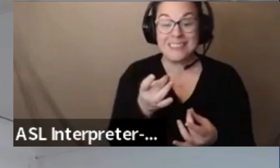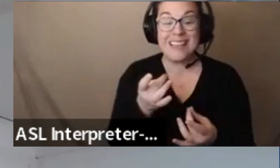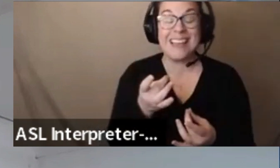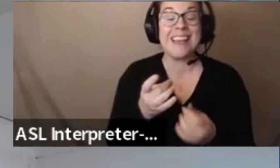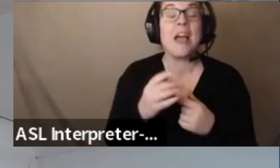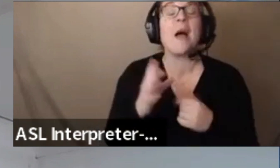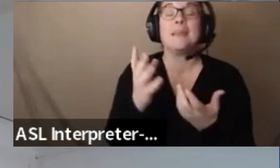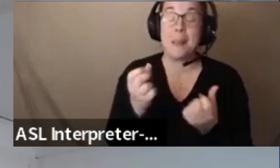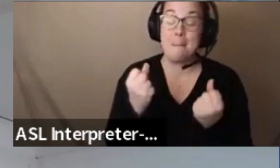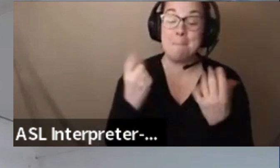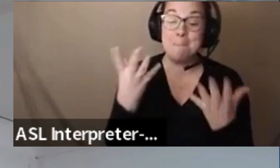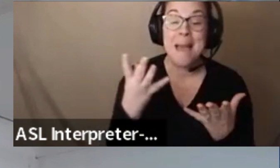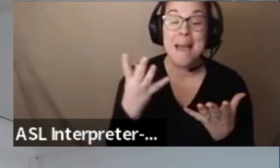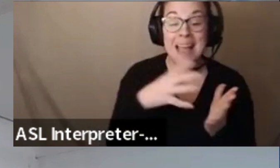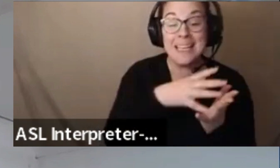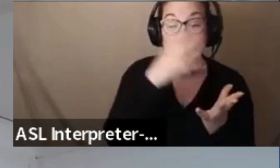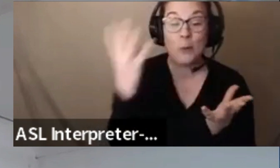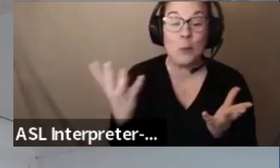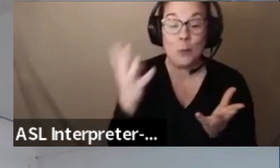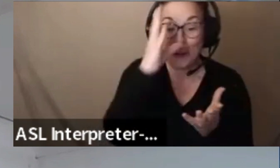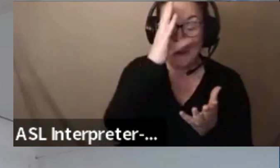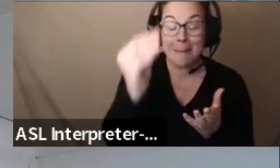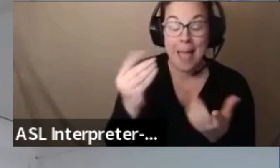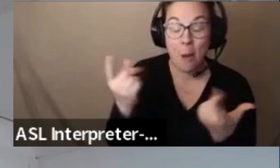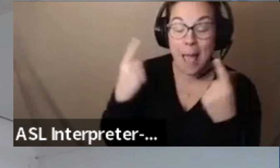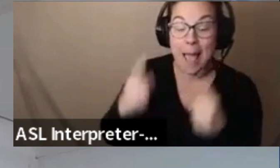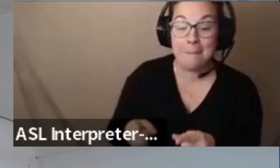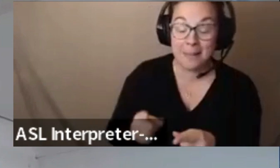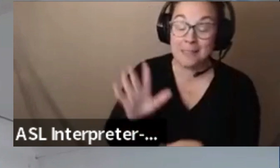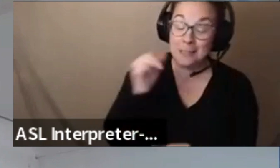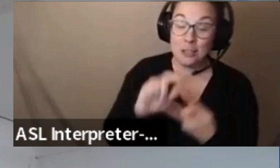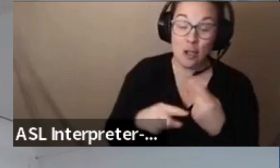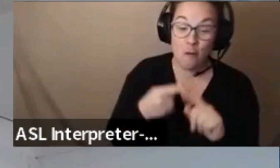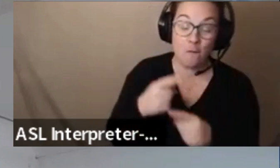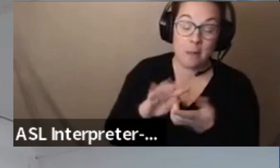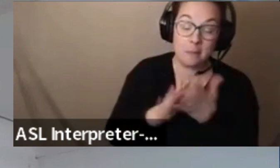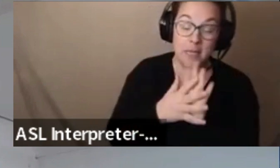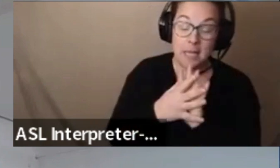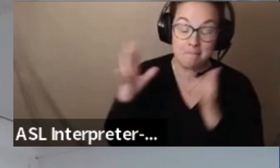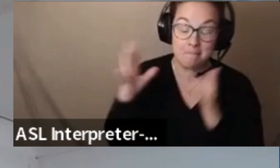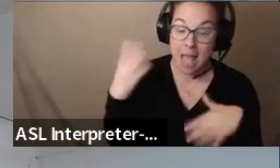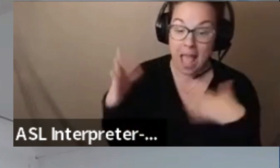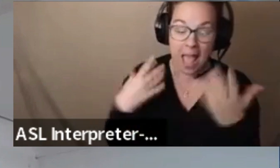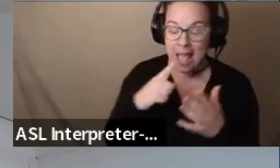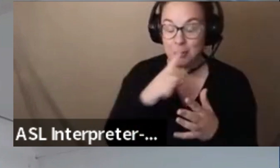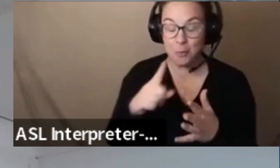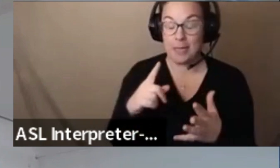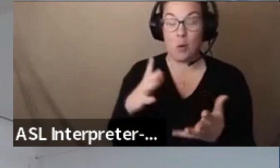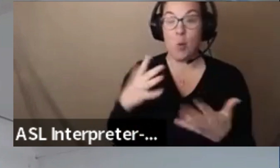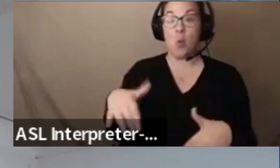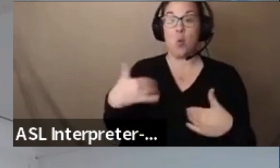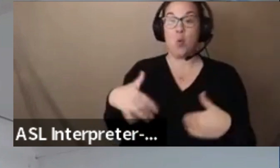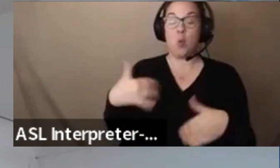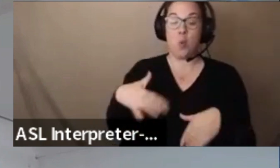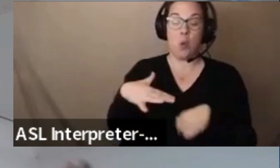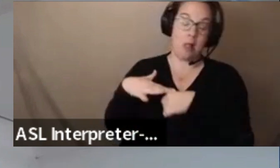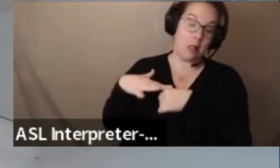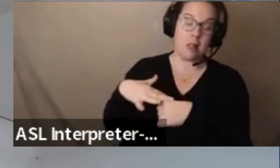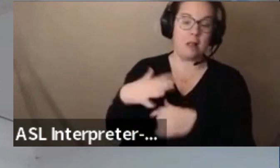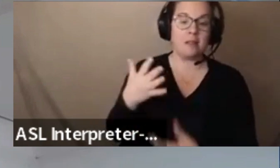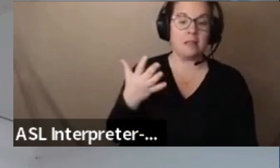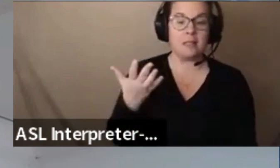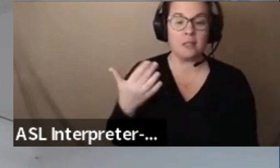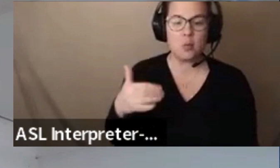mad and push her over the edge, and then has enormous piles of guilt around that. We